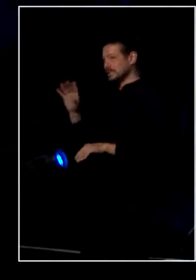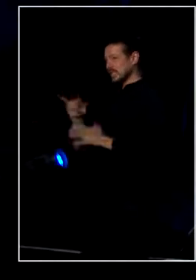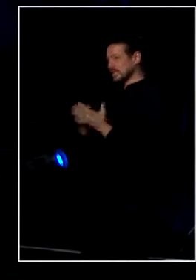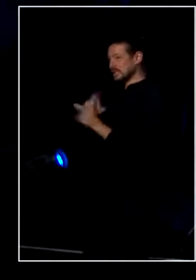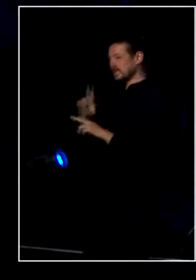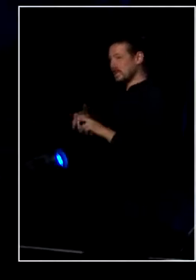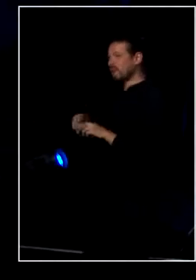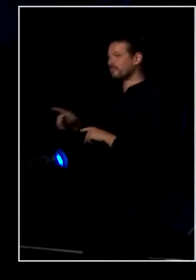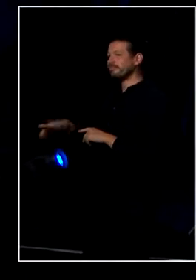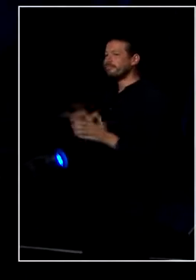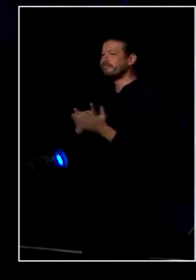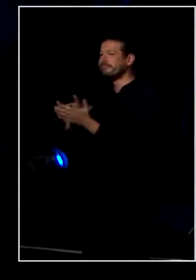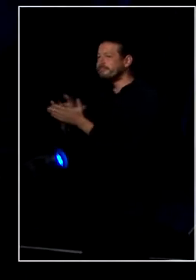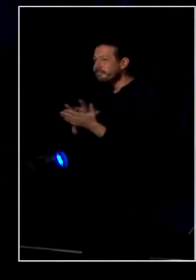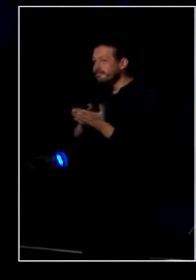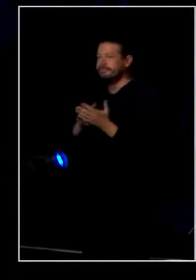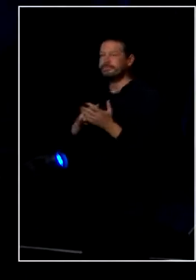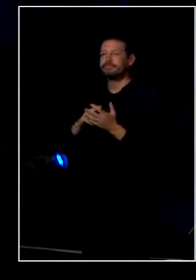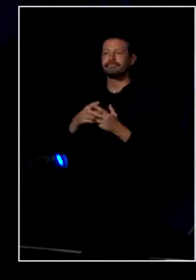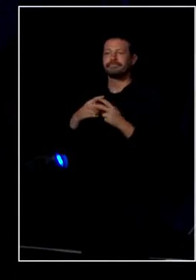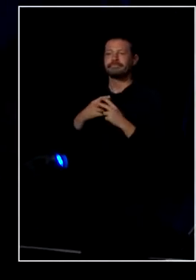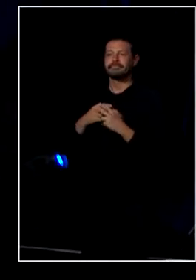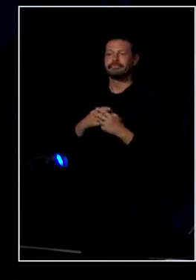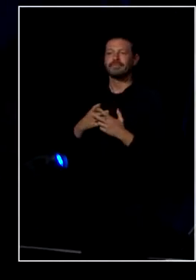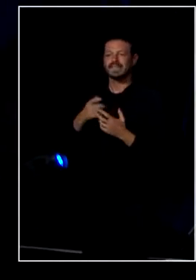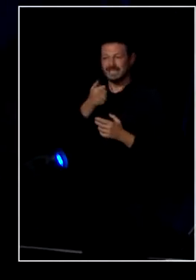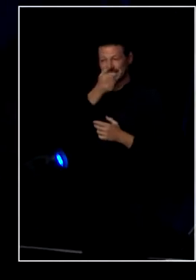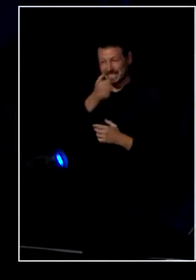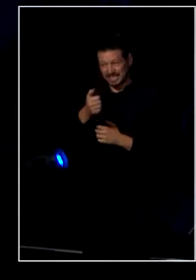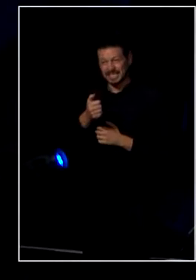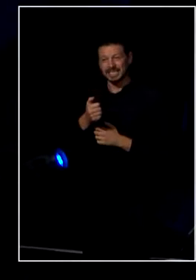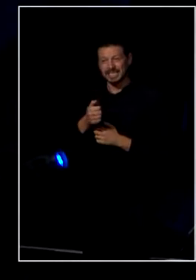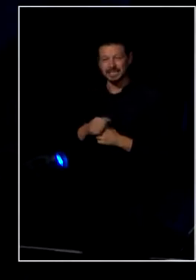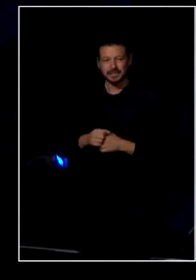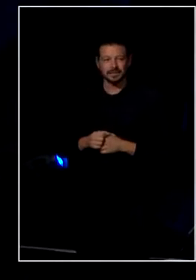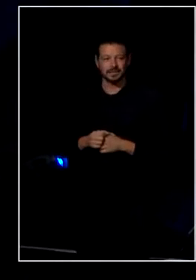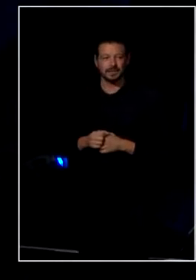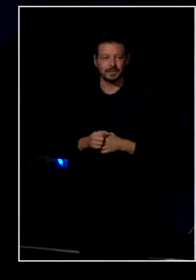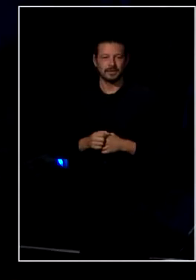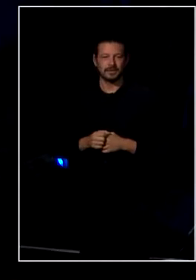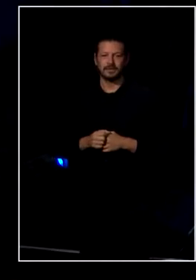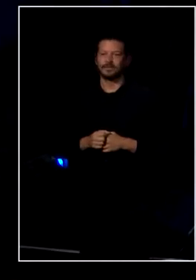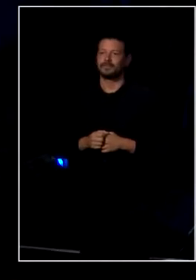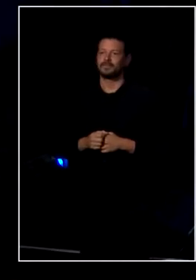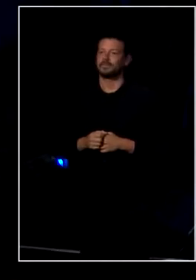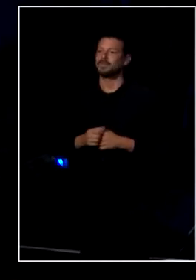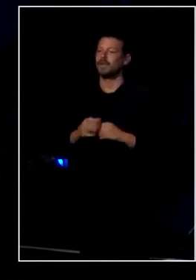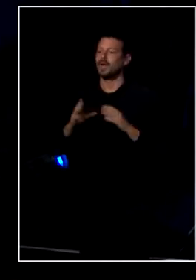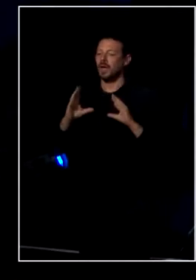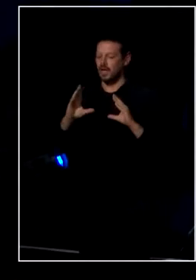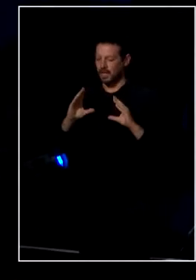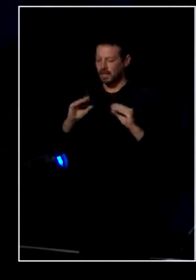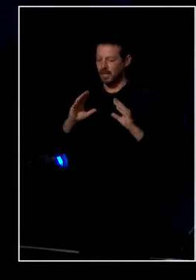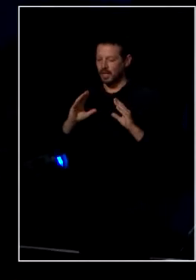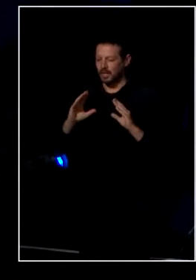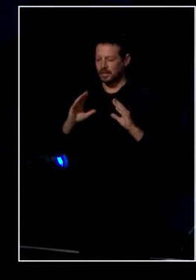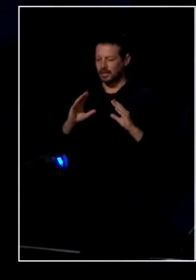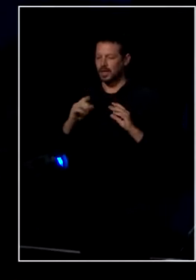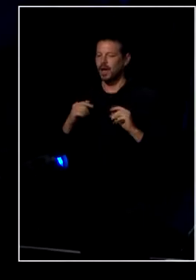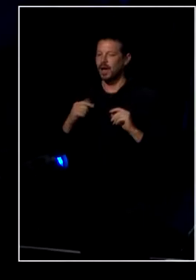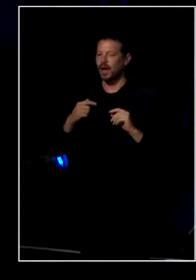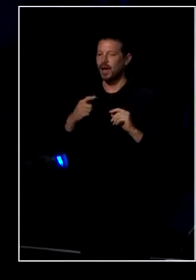of those staff members that sexually abused me at the age of 6 years old. Because after that, when I came back